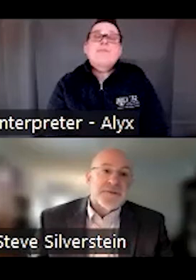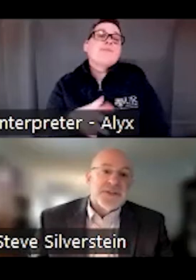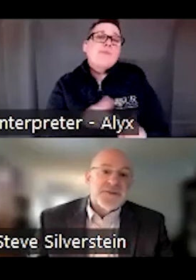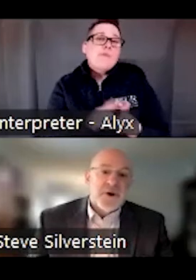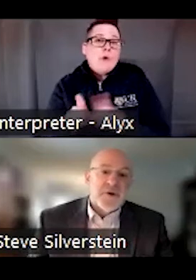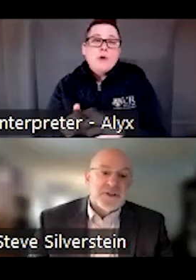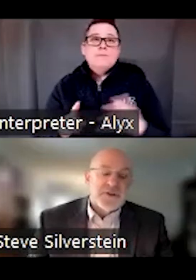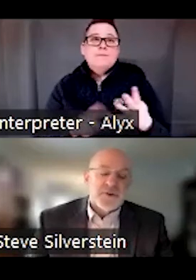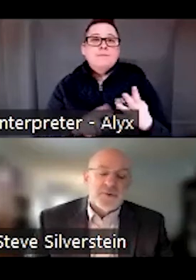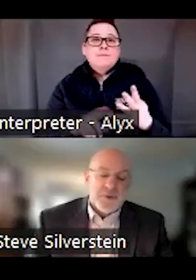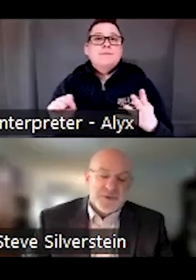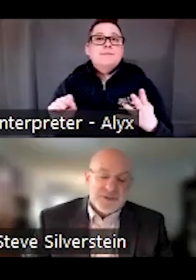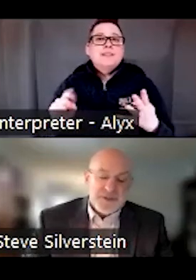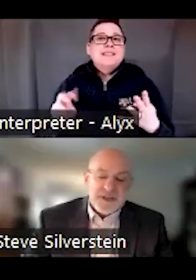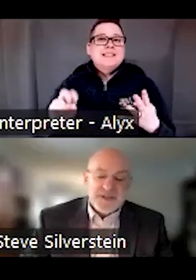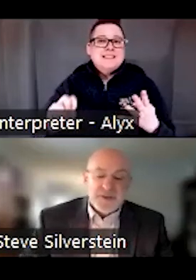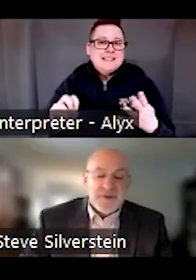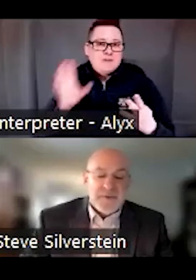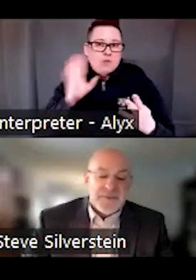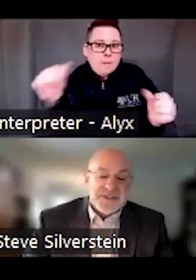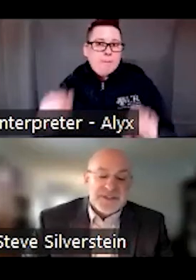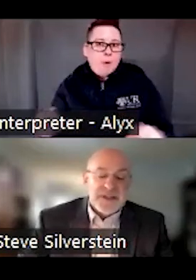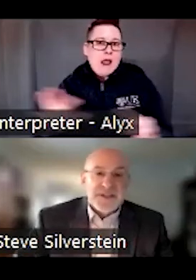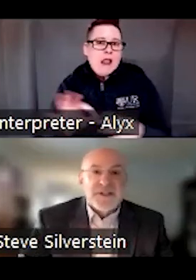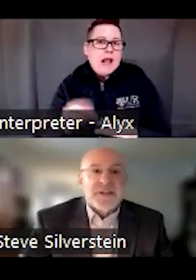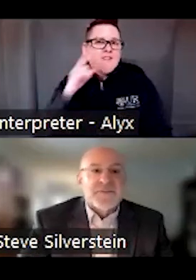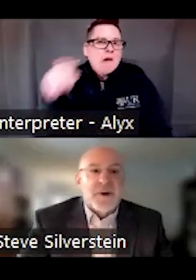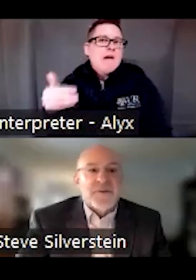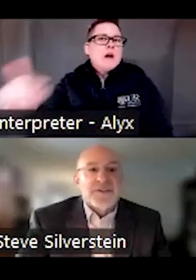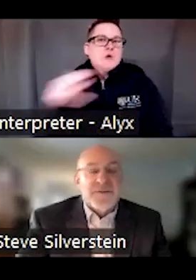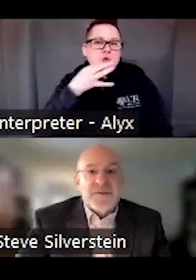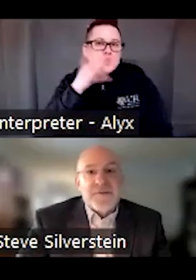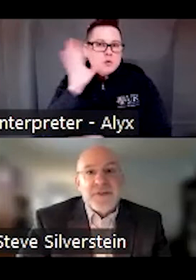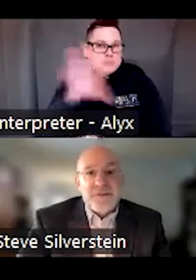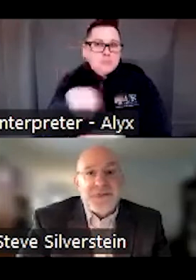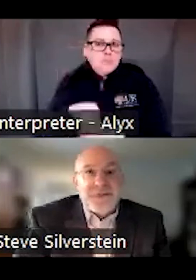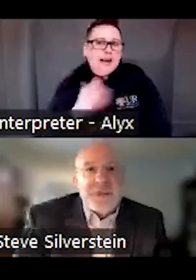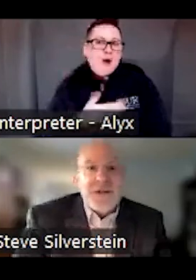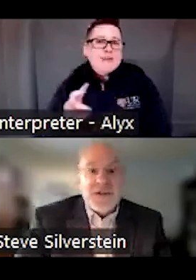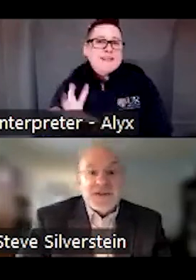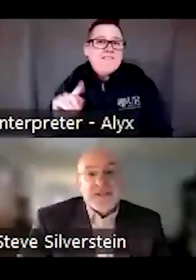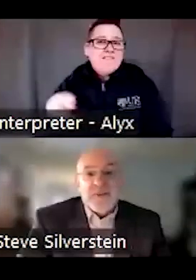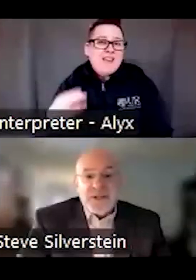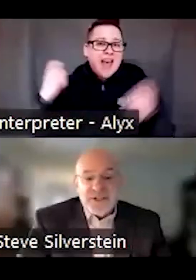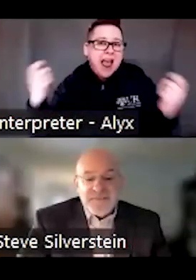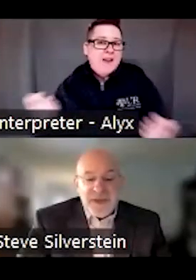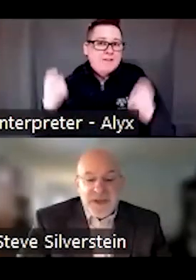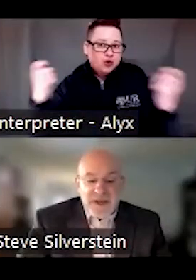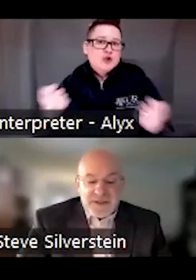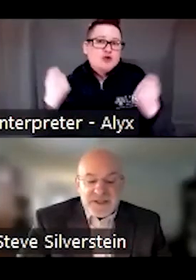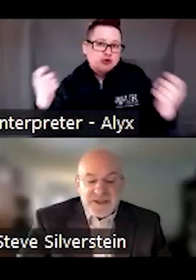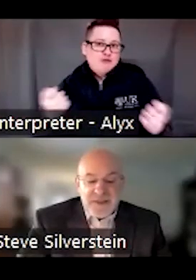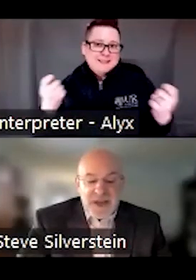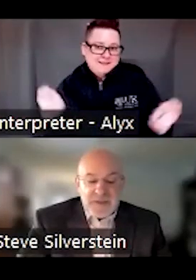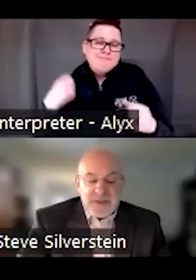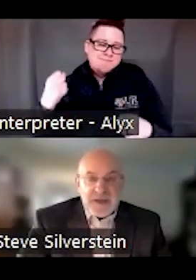Also, Steve's going to post a link to an upcoming presentation. That's part of our 75th anniversary celebration.